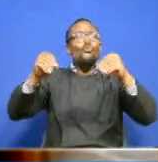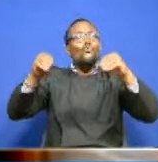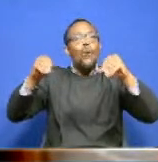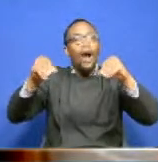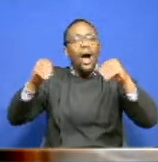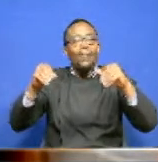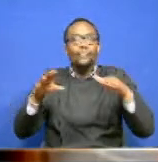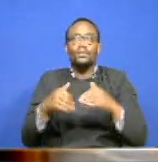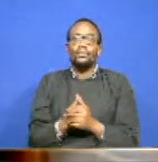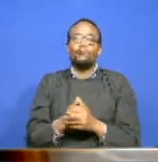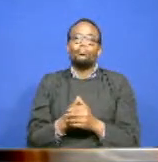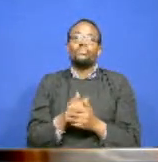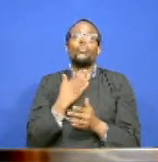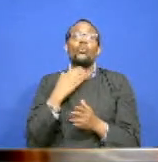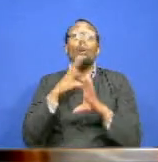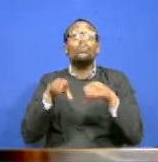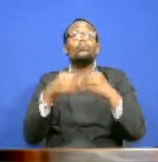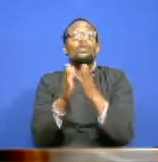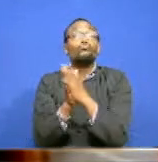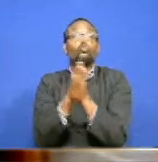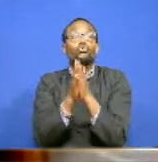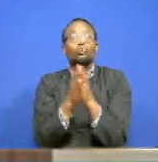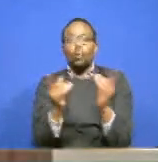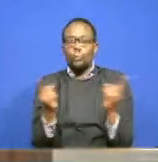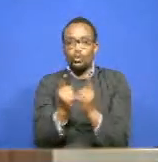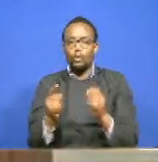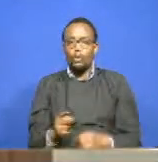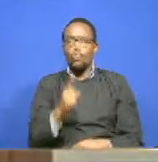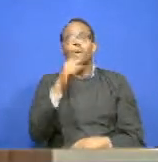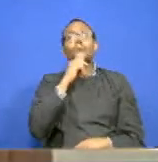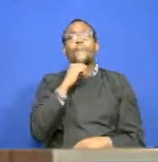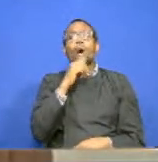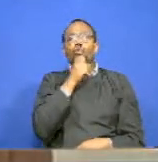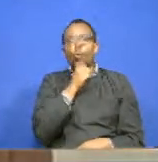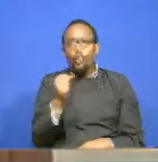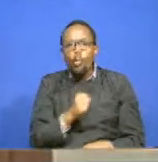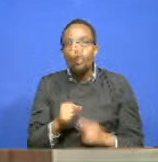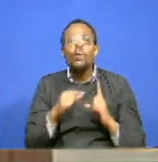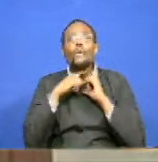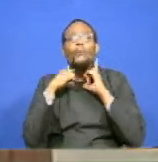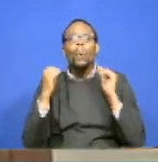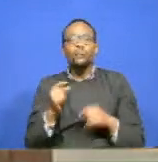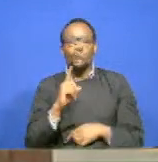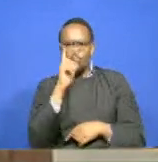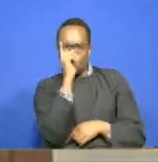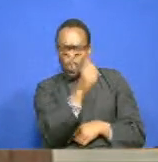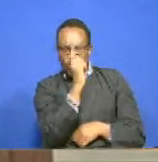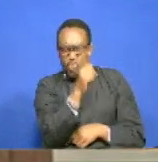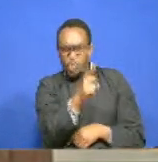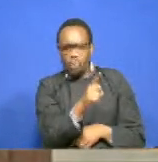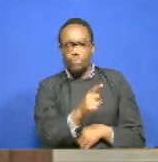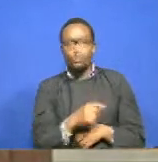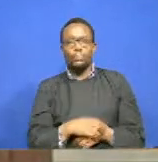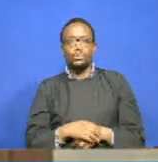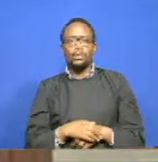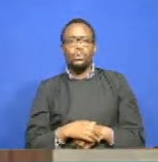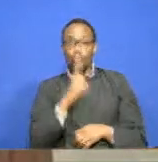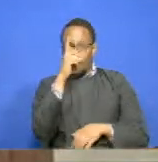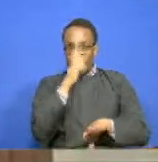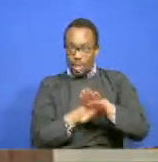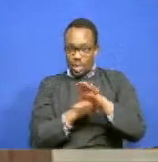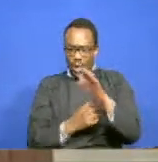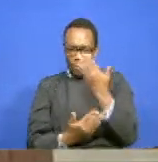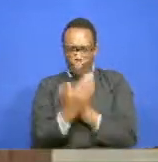me illustrate with a short story. An elderly preacher was rebuked by one of his deacons one Sunday